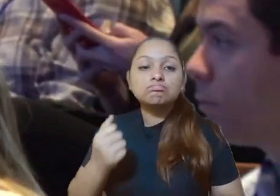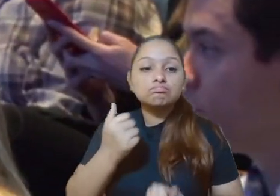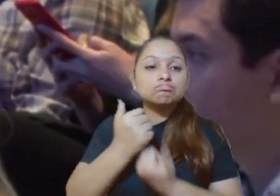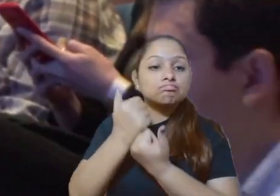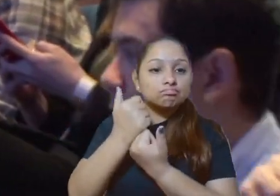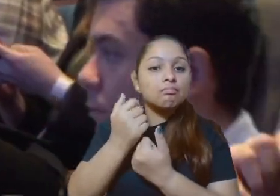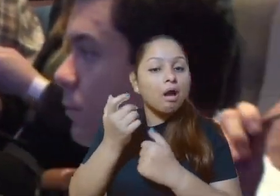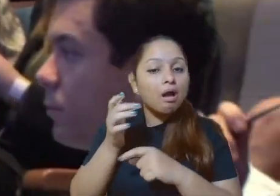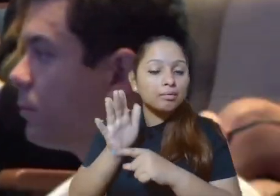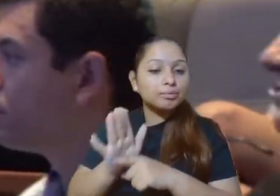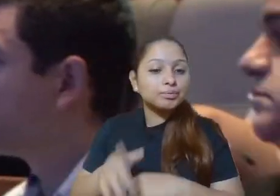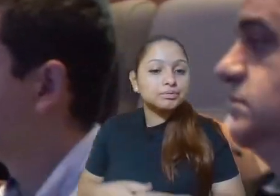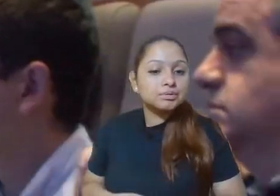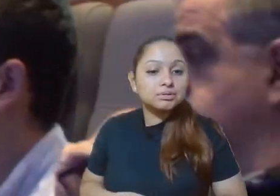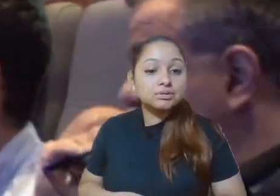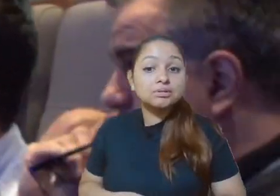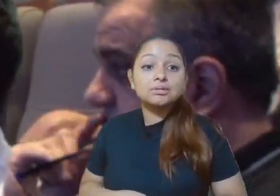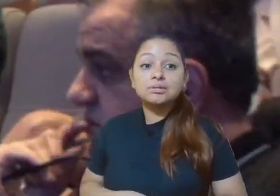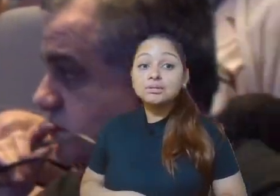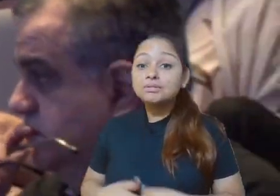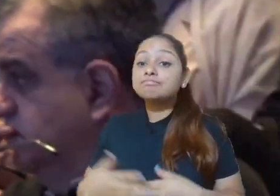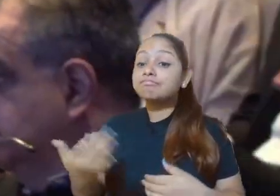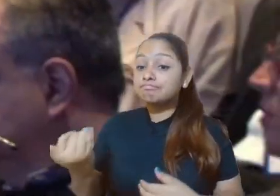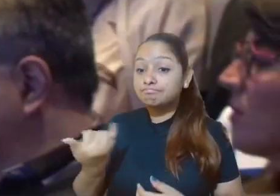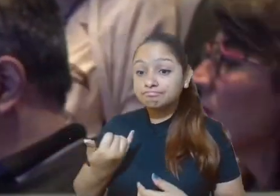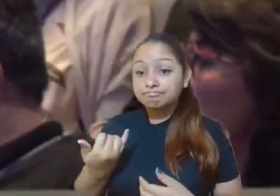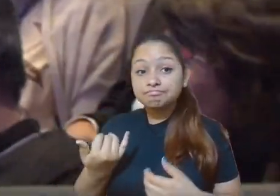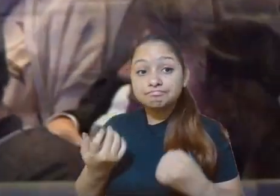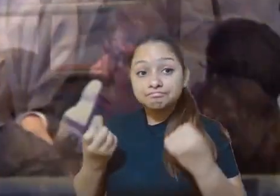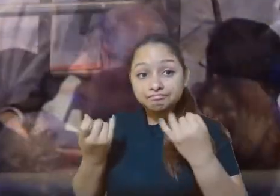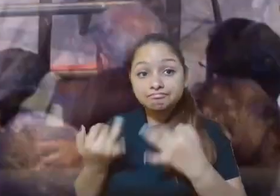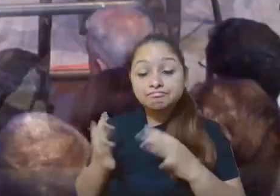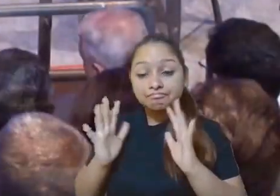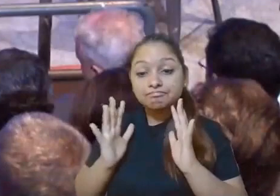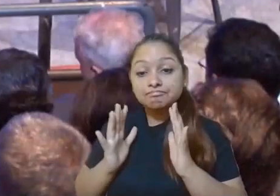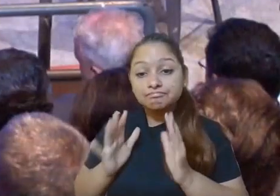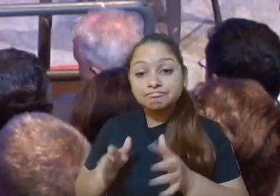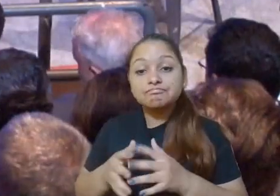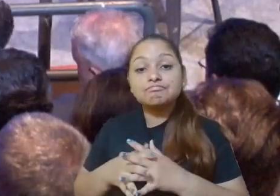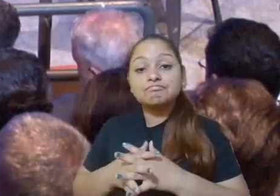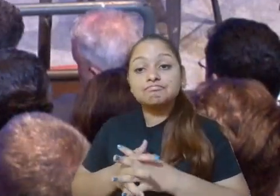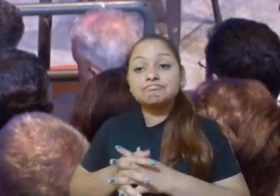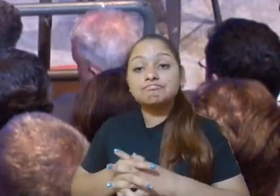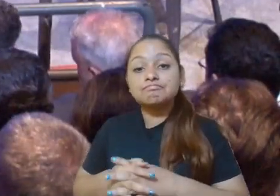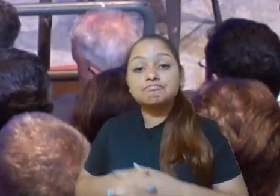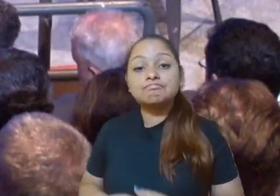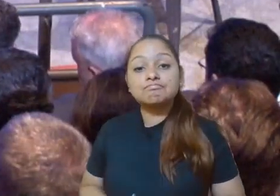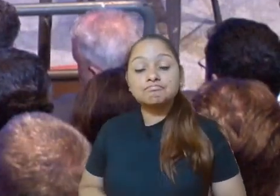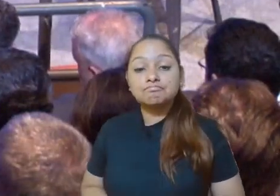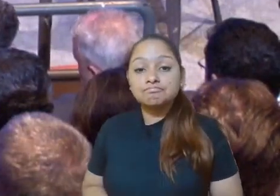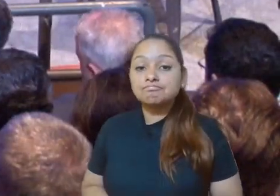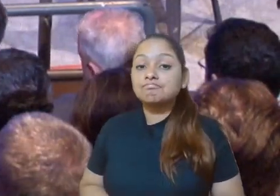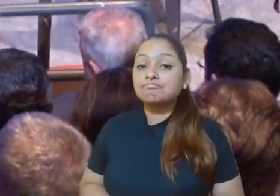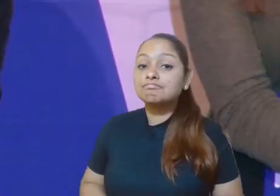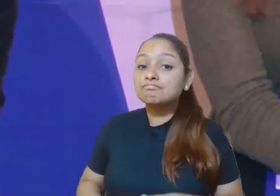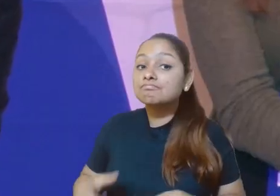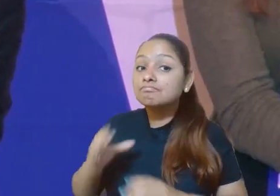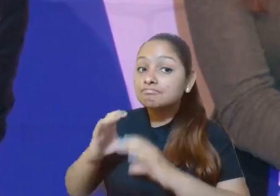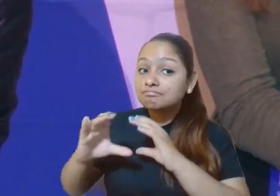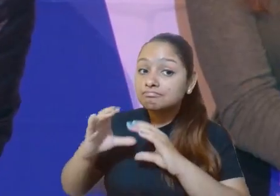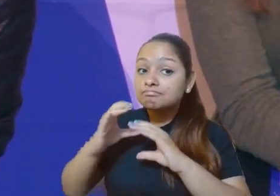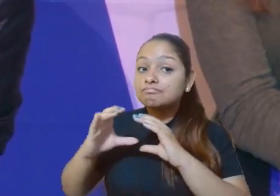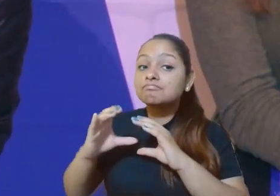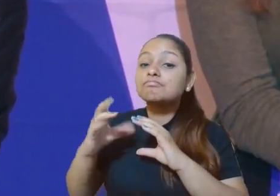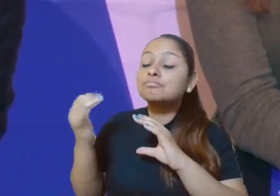something? As you mentioned, Gui, there is a matter of communication that is very